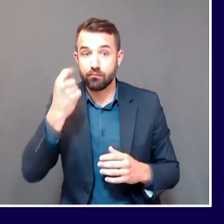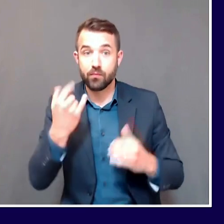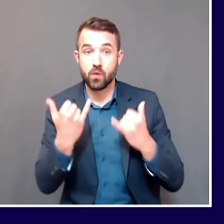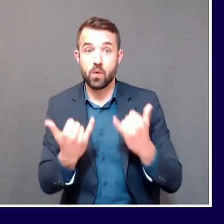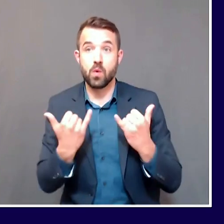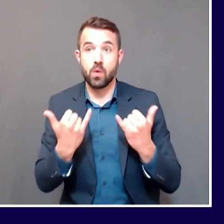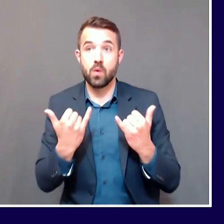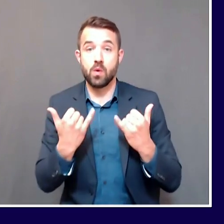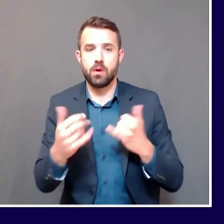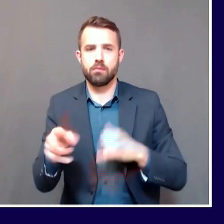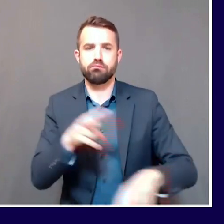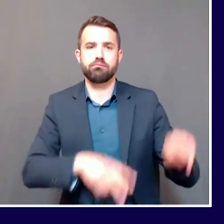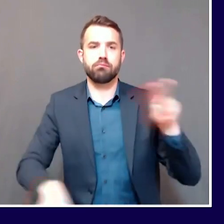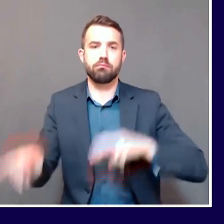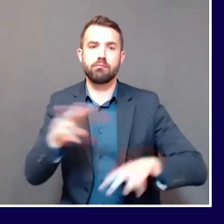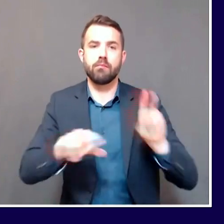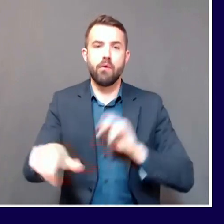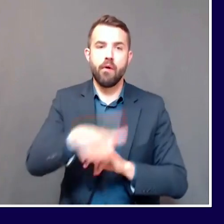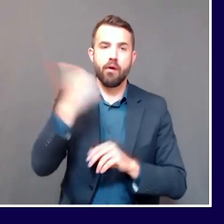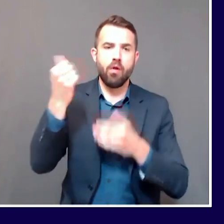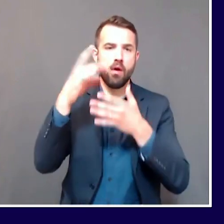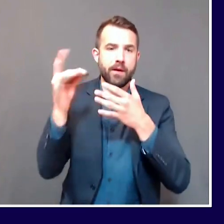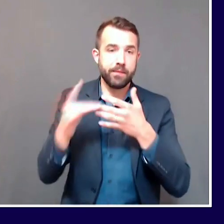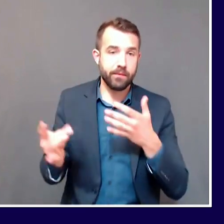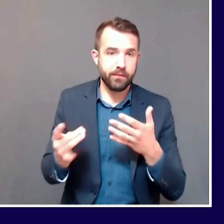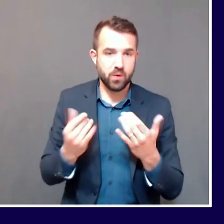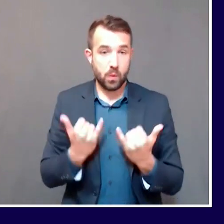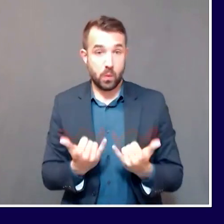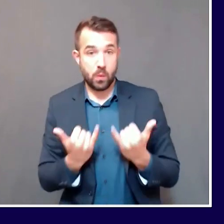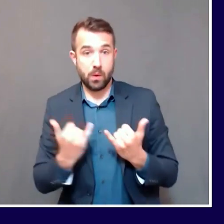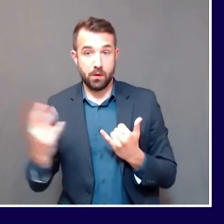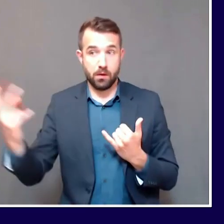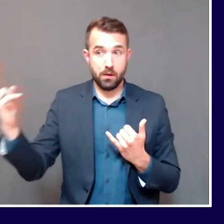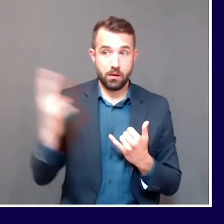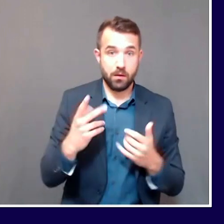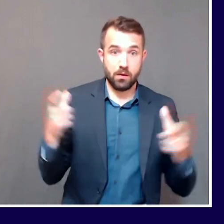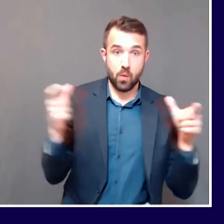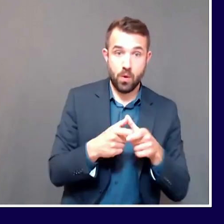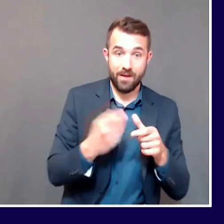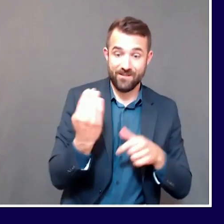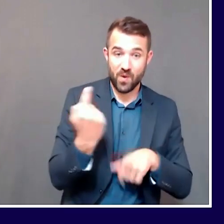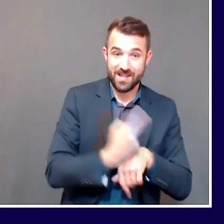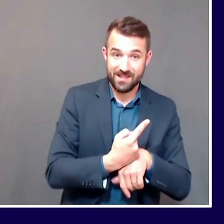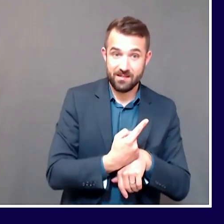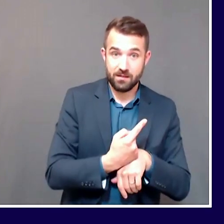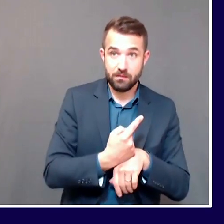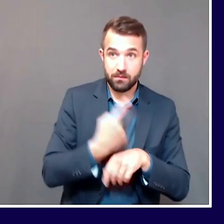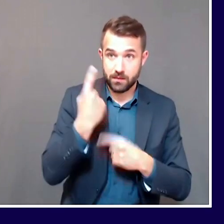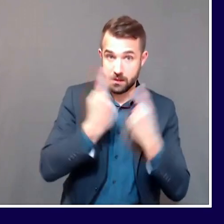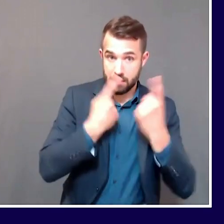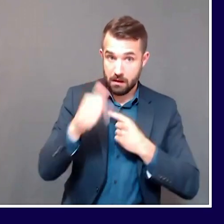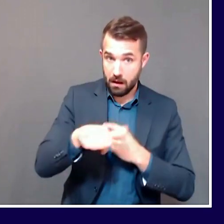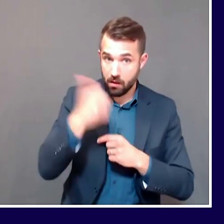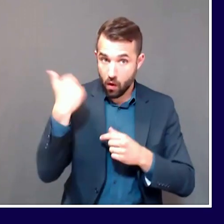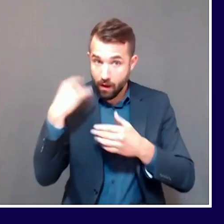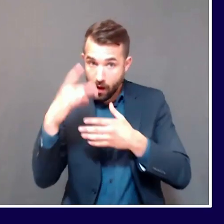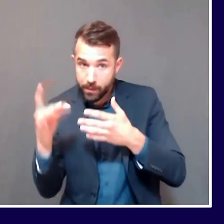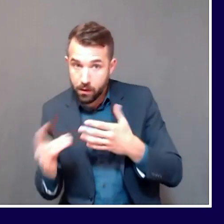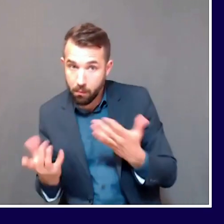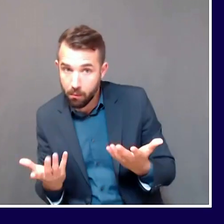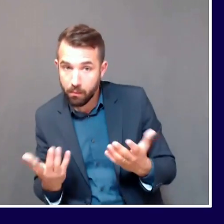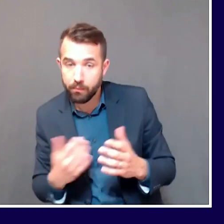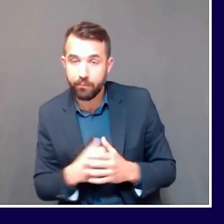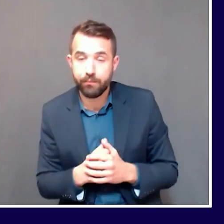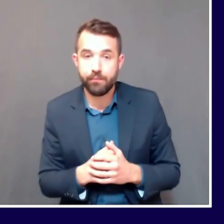to the 14-day quarantine for out-of-staters. And I know that there's really no decisions that have